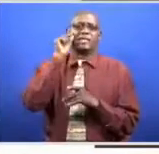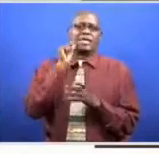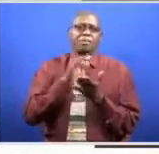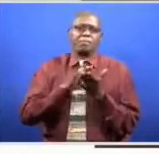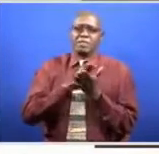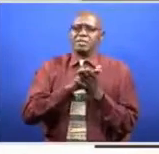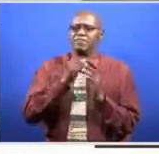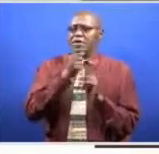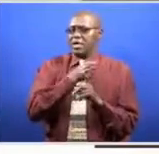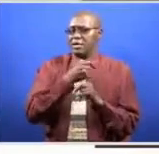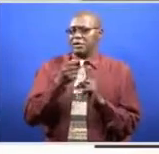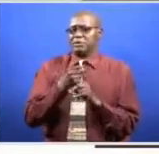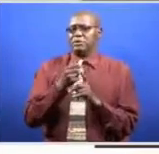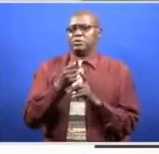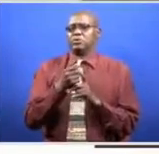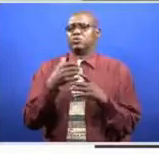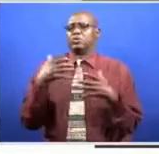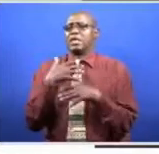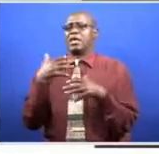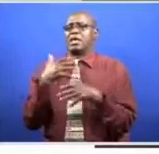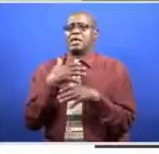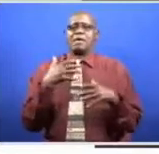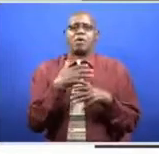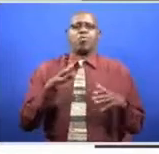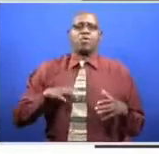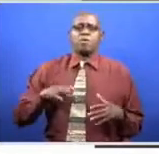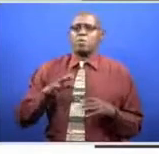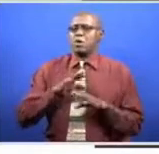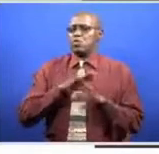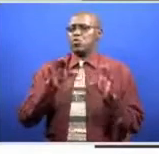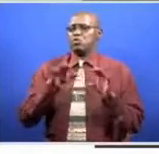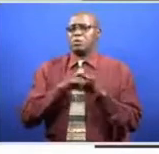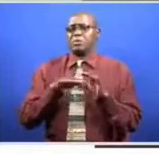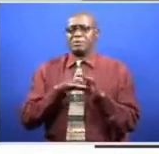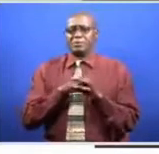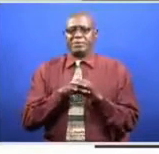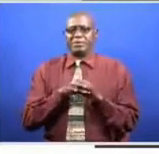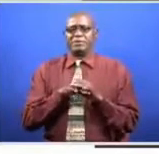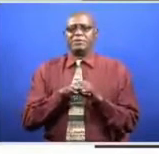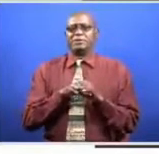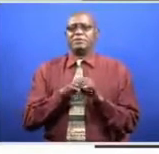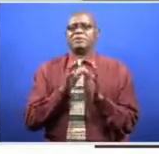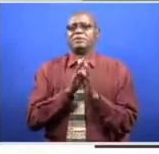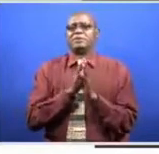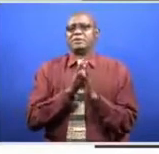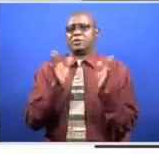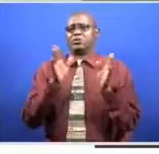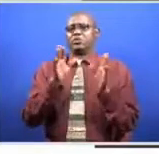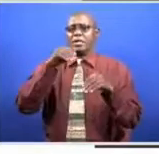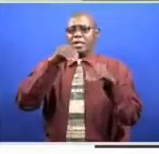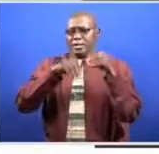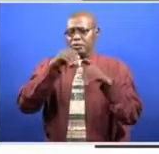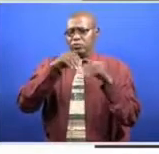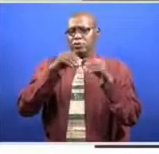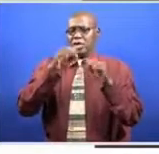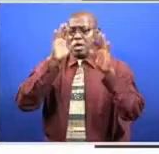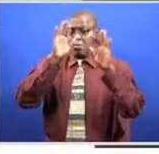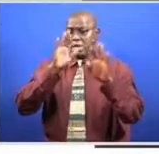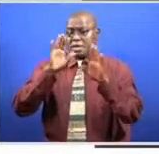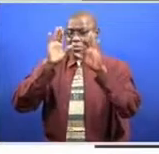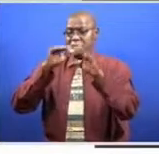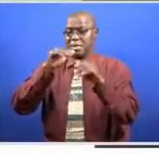them and women not to participate in the August general elections. The community has called for peaceful campaigns in the